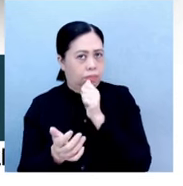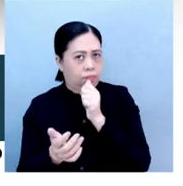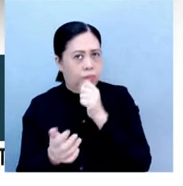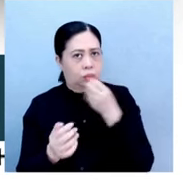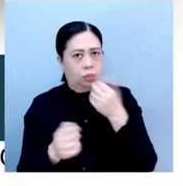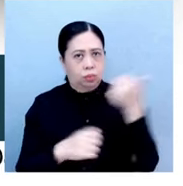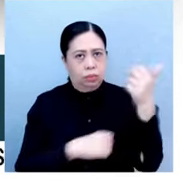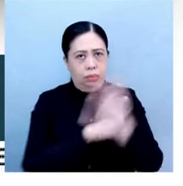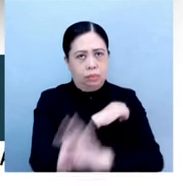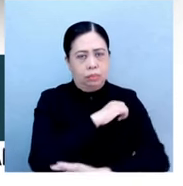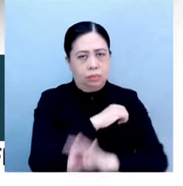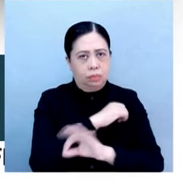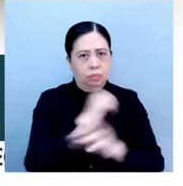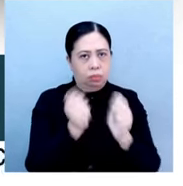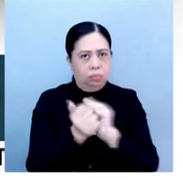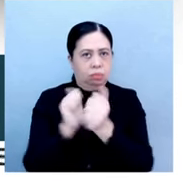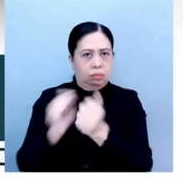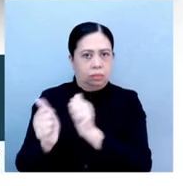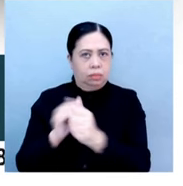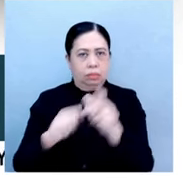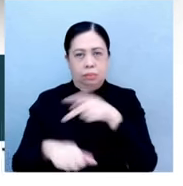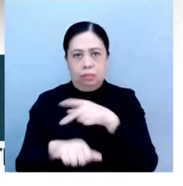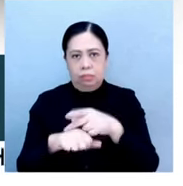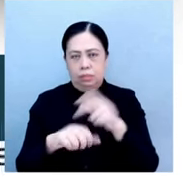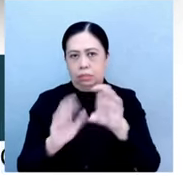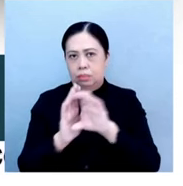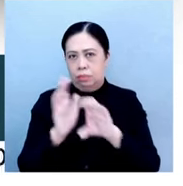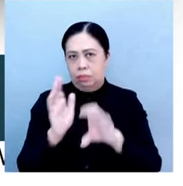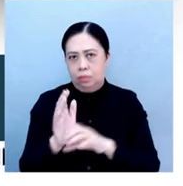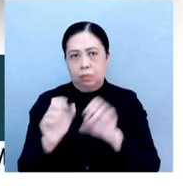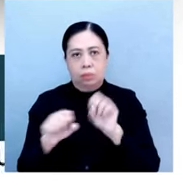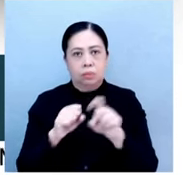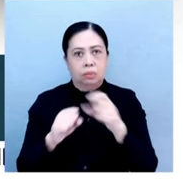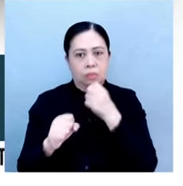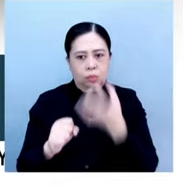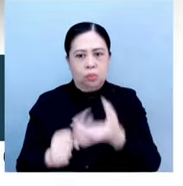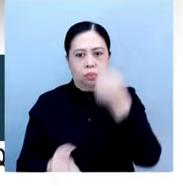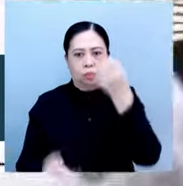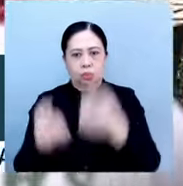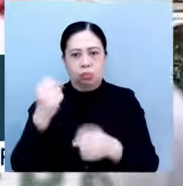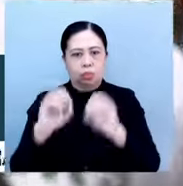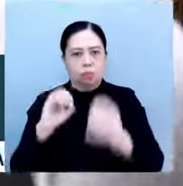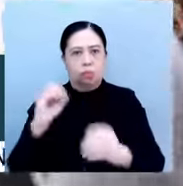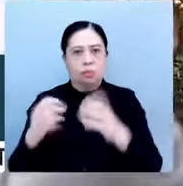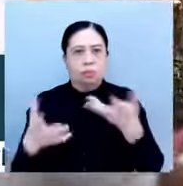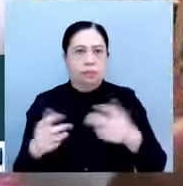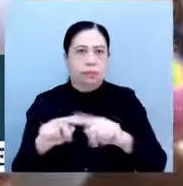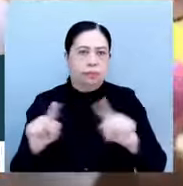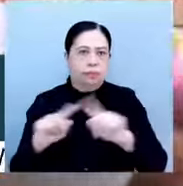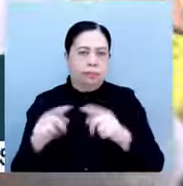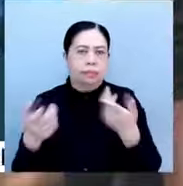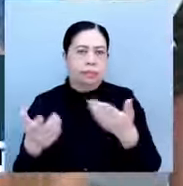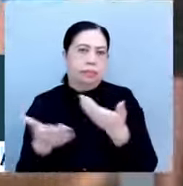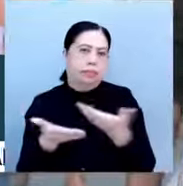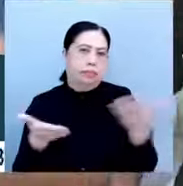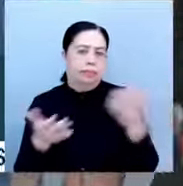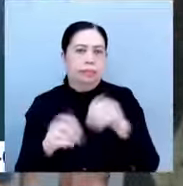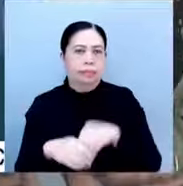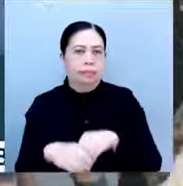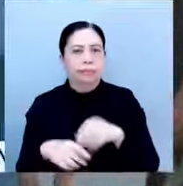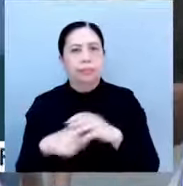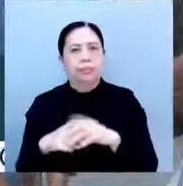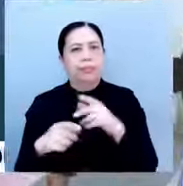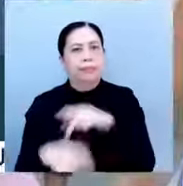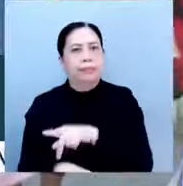interests trying to change the Philippine Constitution so they can own most of the country. Avisando, however, maintains PIRMA is still